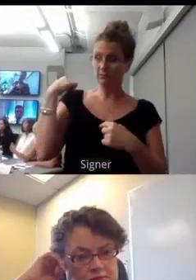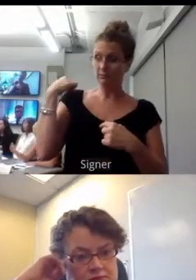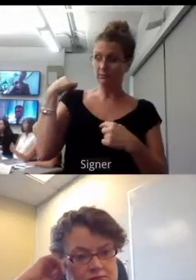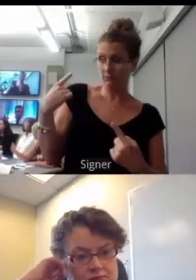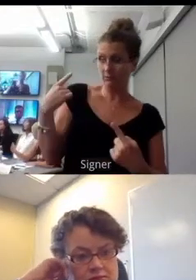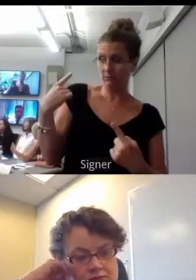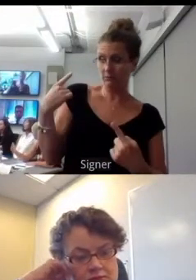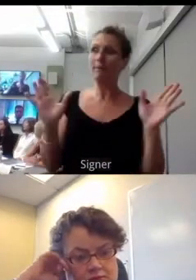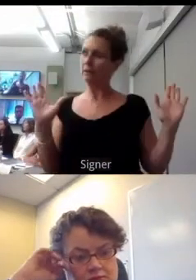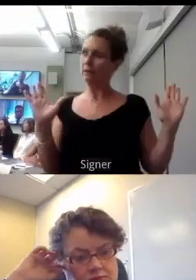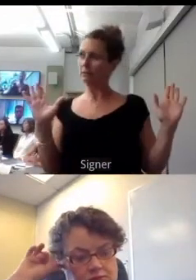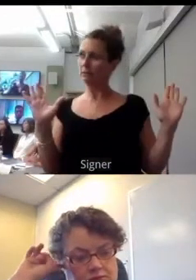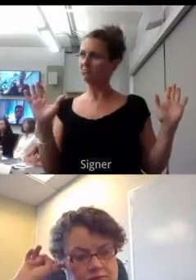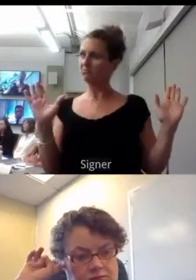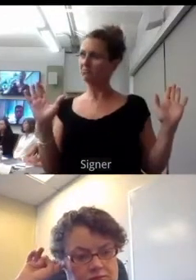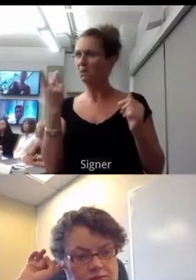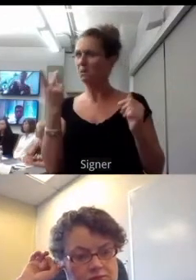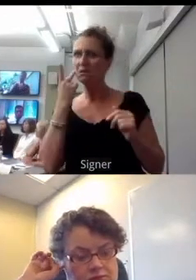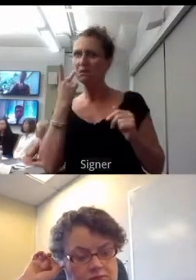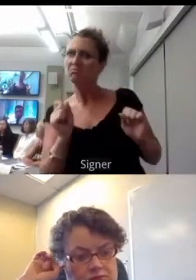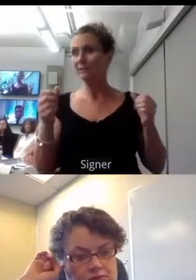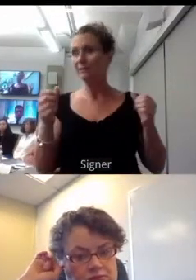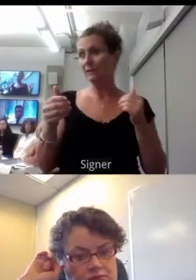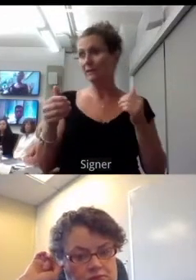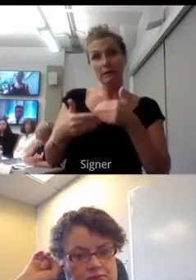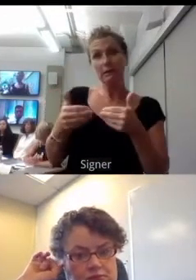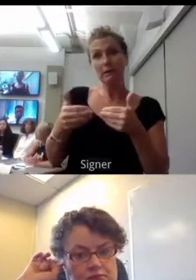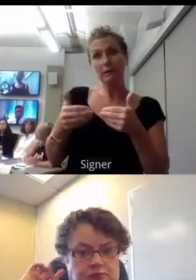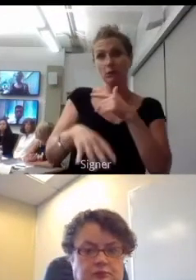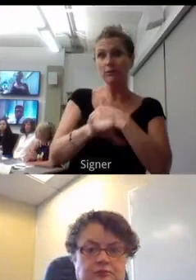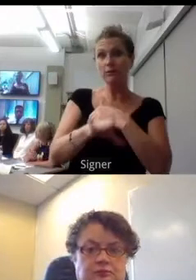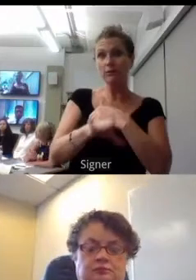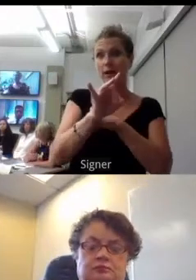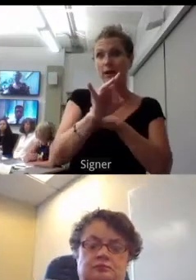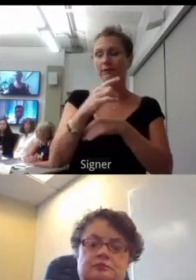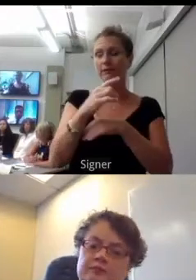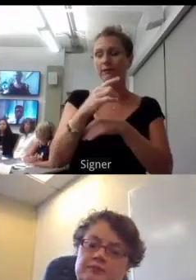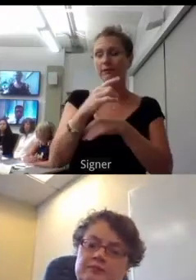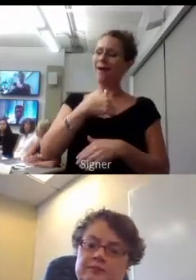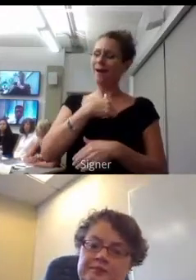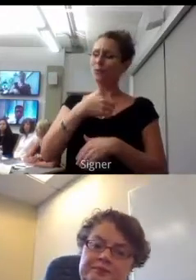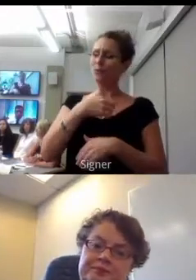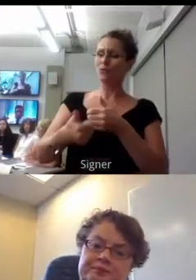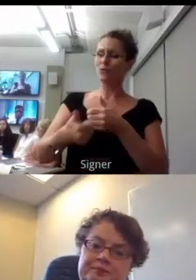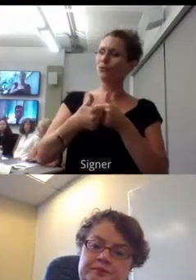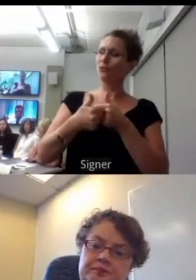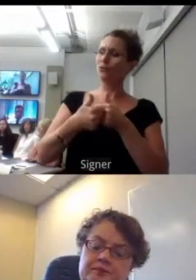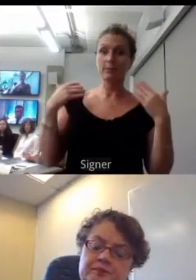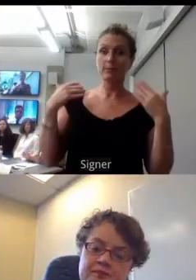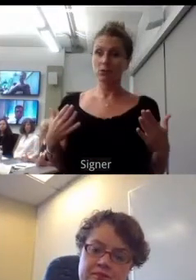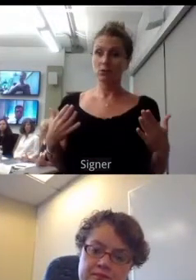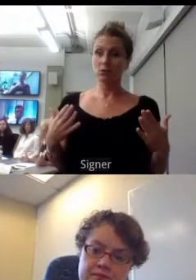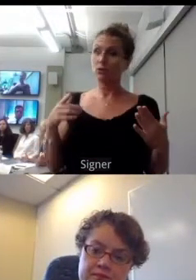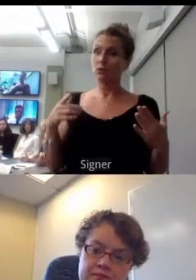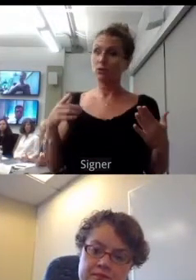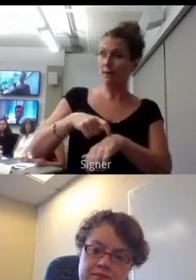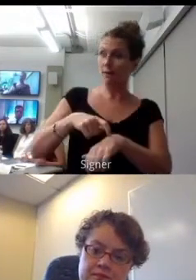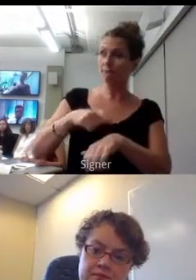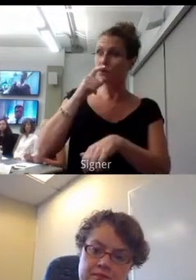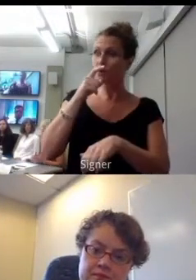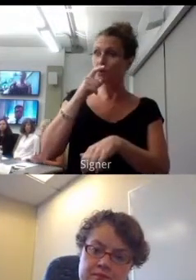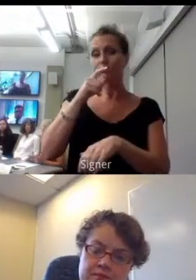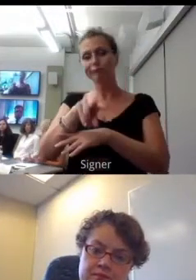to look up. What we faced was that our minister at the time that was overseeing the legislation had specific language